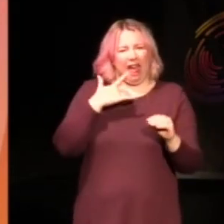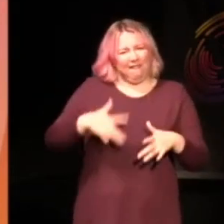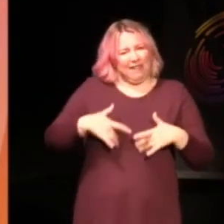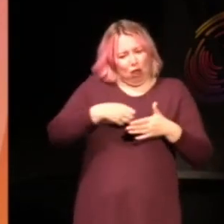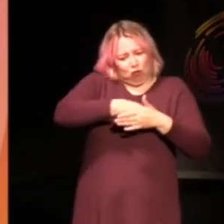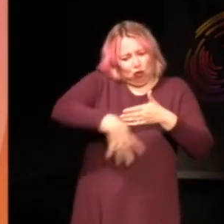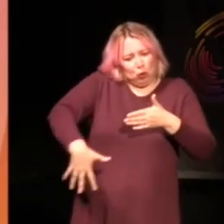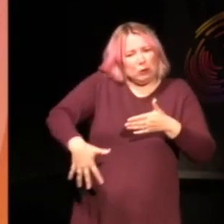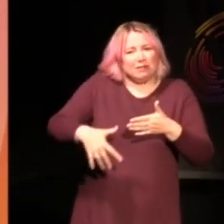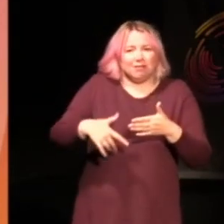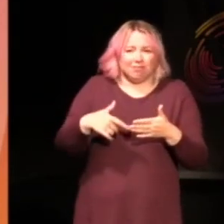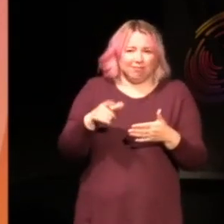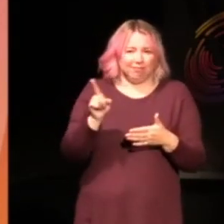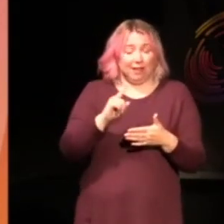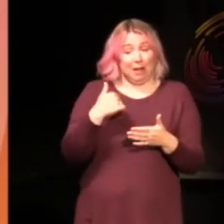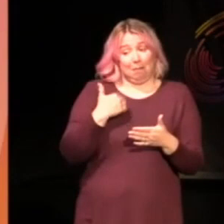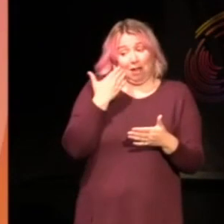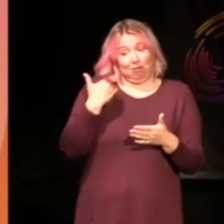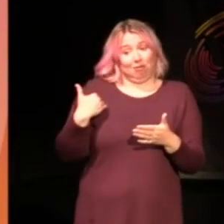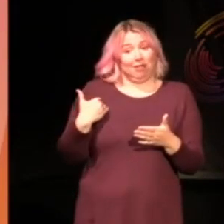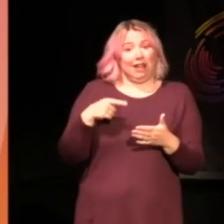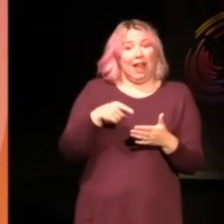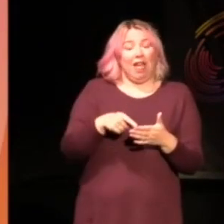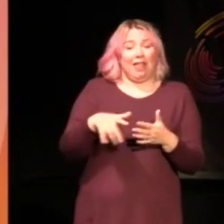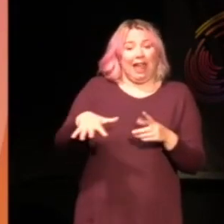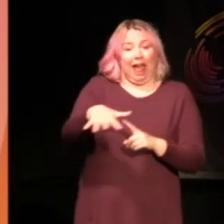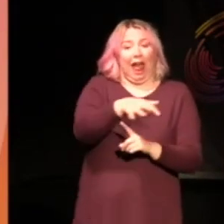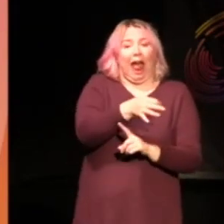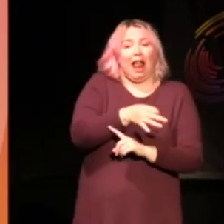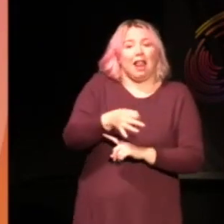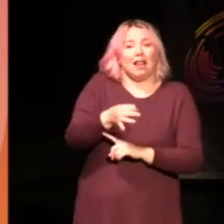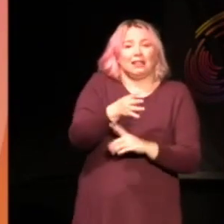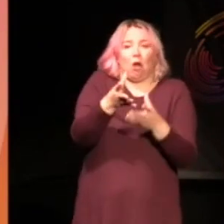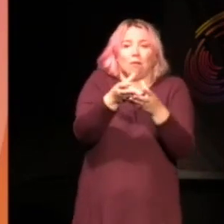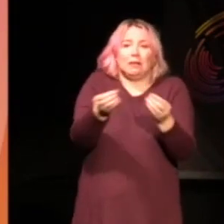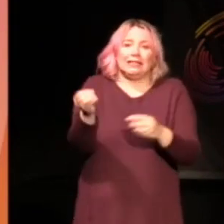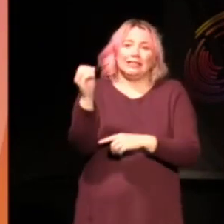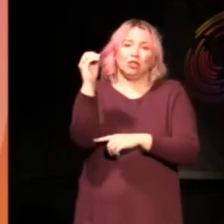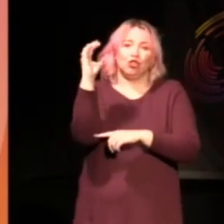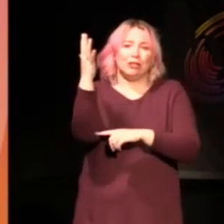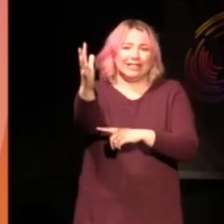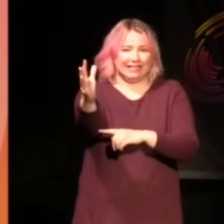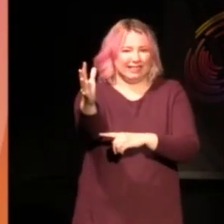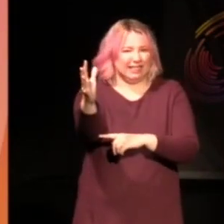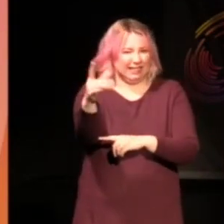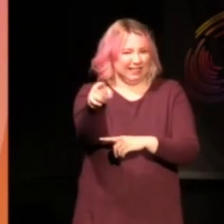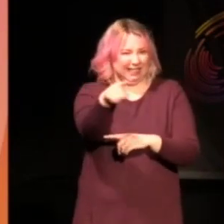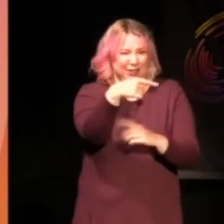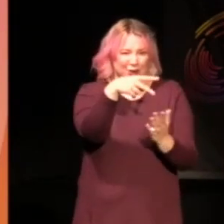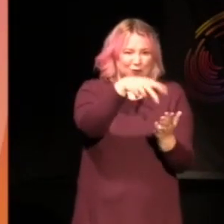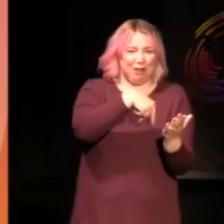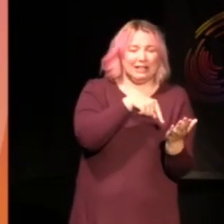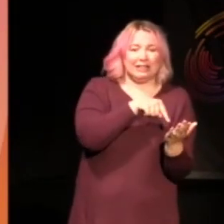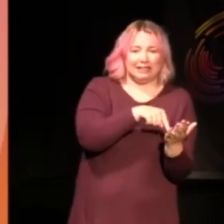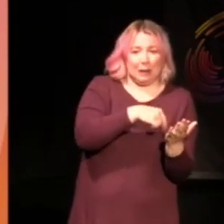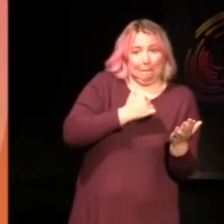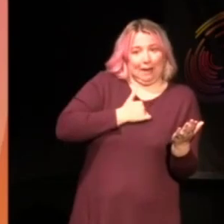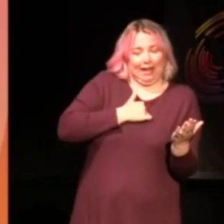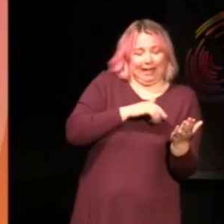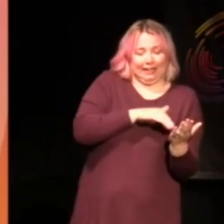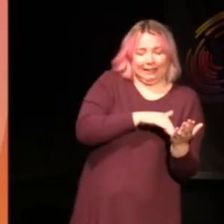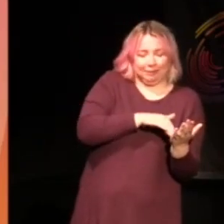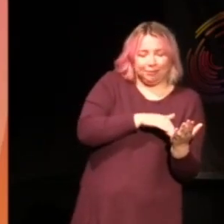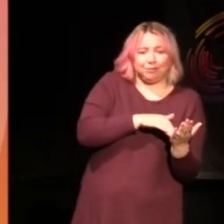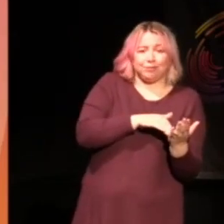the latest novel, The Island of Missing Trees, maybe those of you who have read will remember,